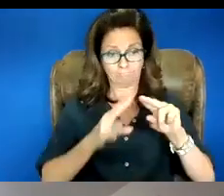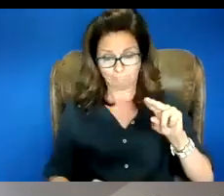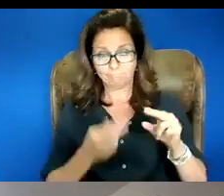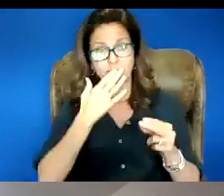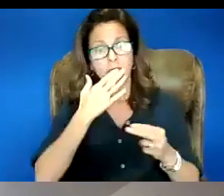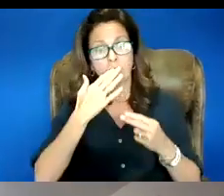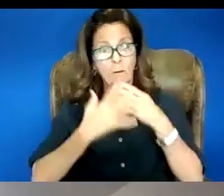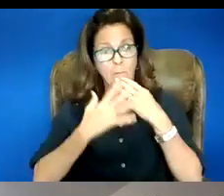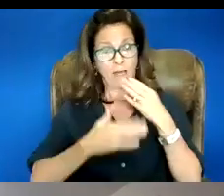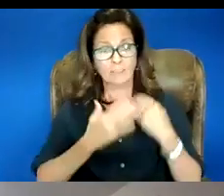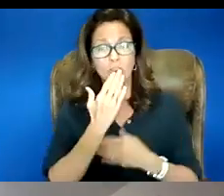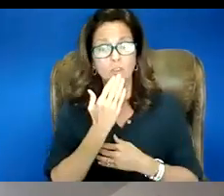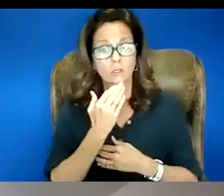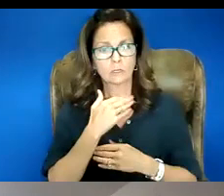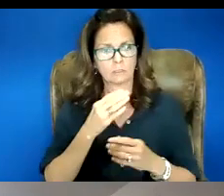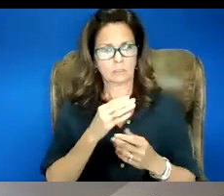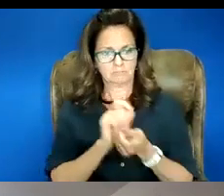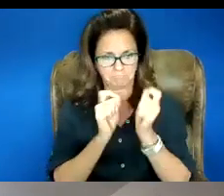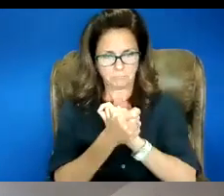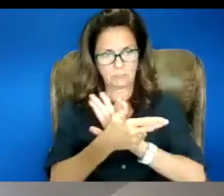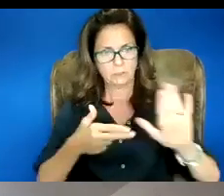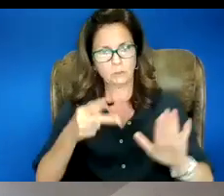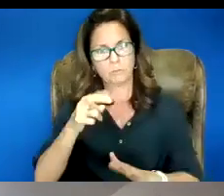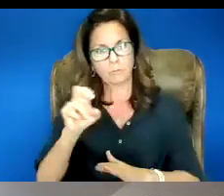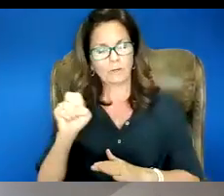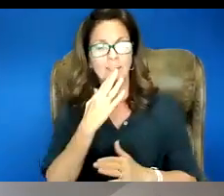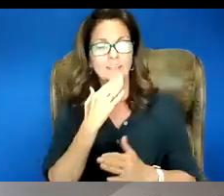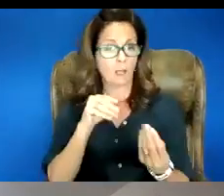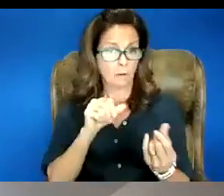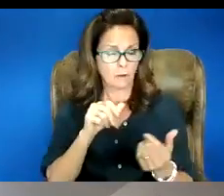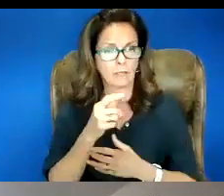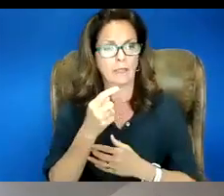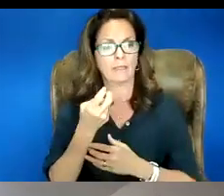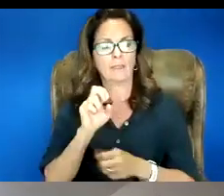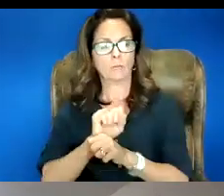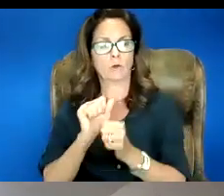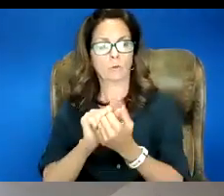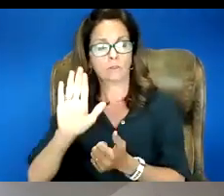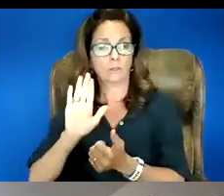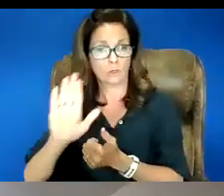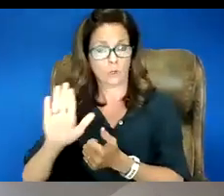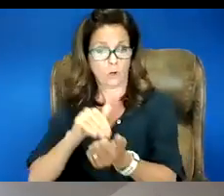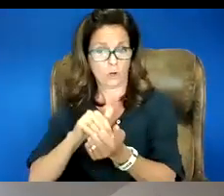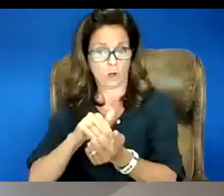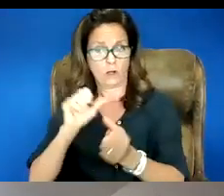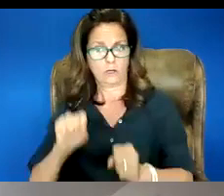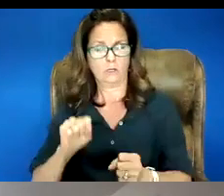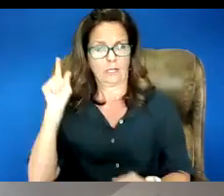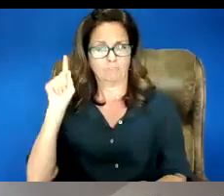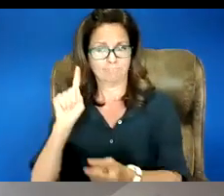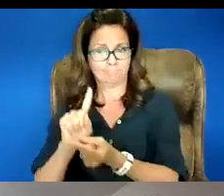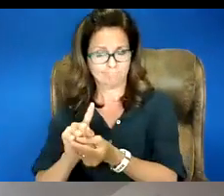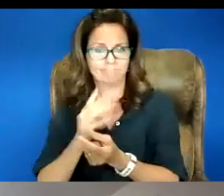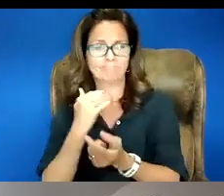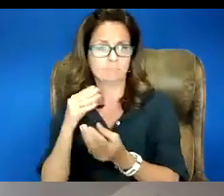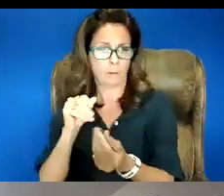and you would work with your physician to de-prescribe your medications so you don't need to take diabetes medications,